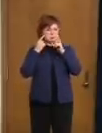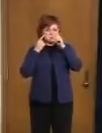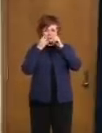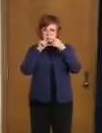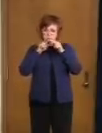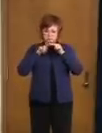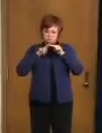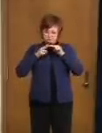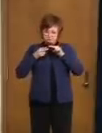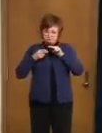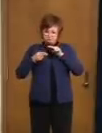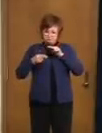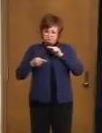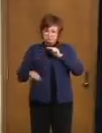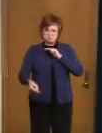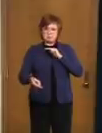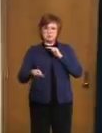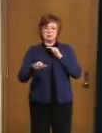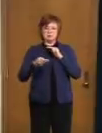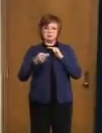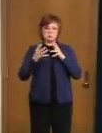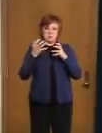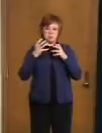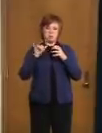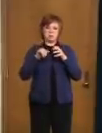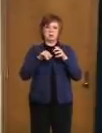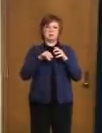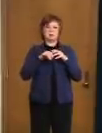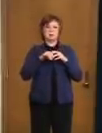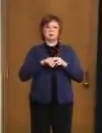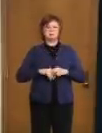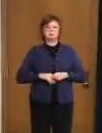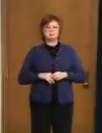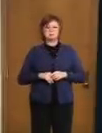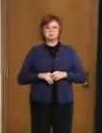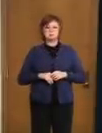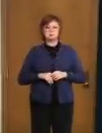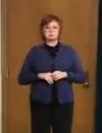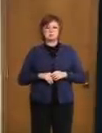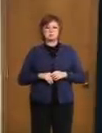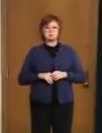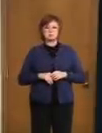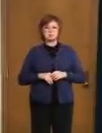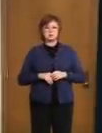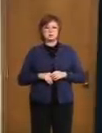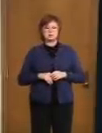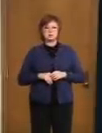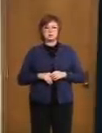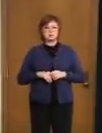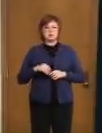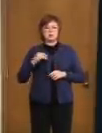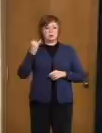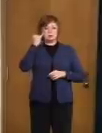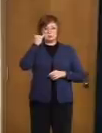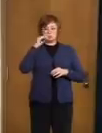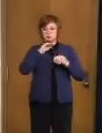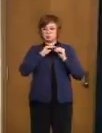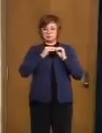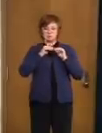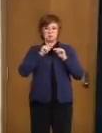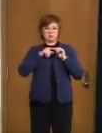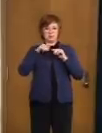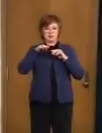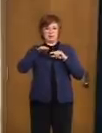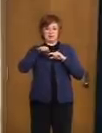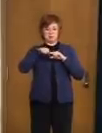success by the end of that 2 weeks, like we did throughout the month of January. And if we're not able to start to bend this trajectory down